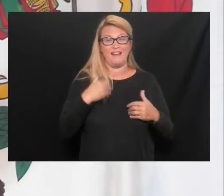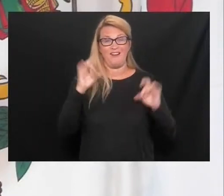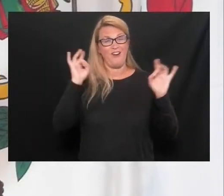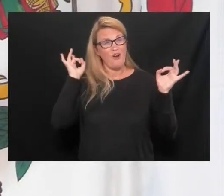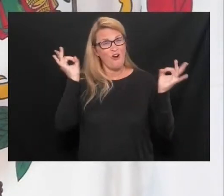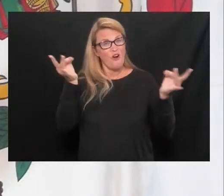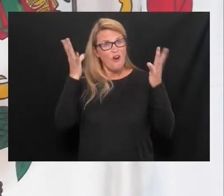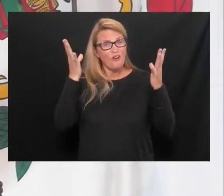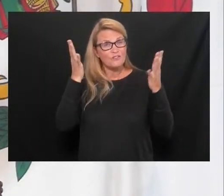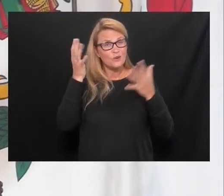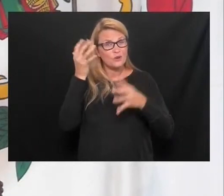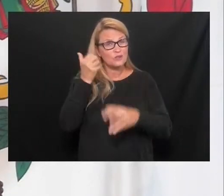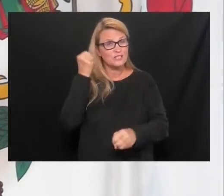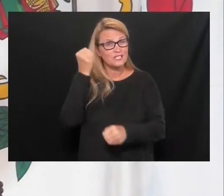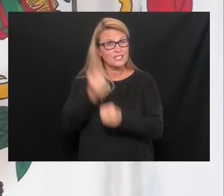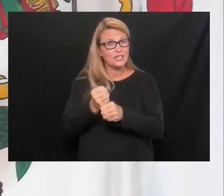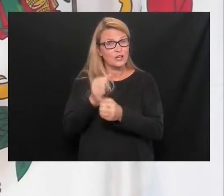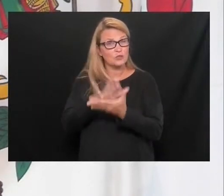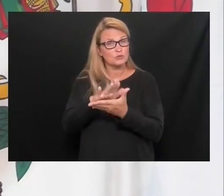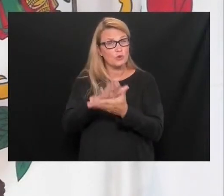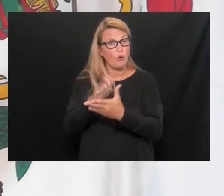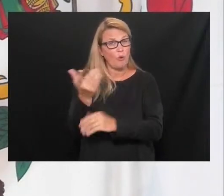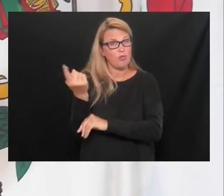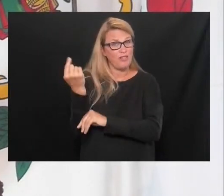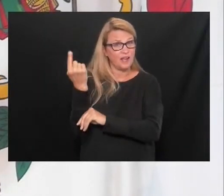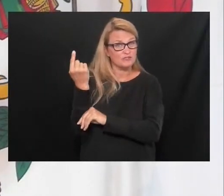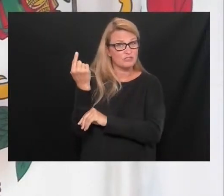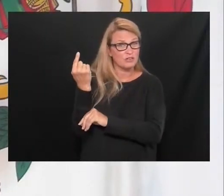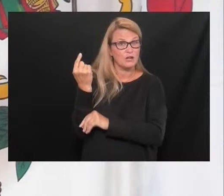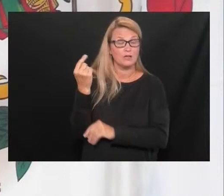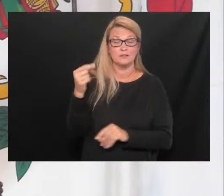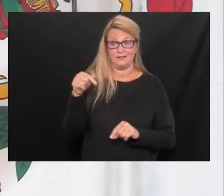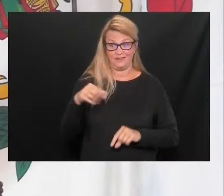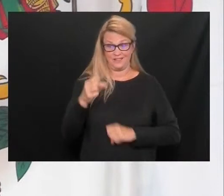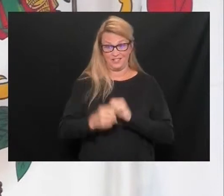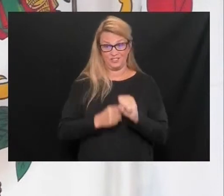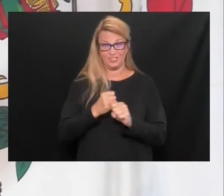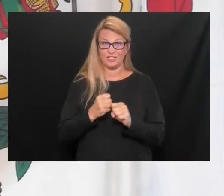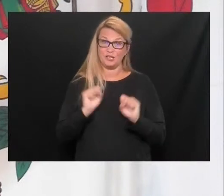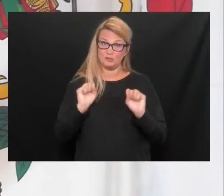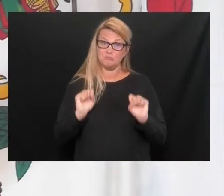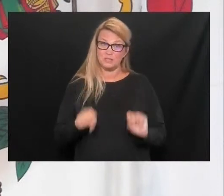year, and you could very well go through a terrible year this year.